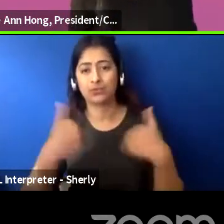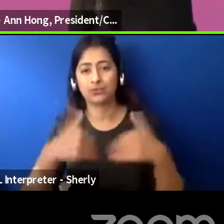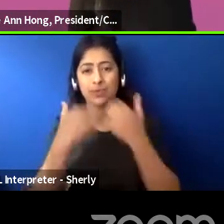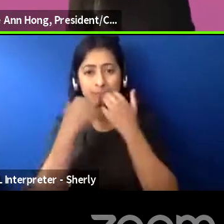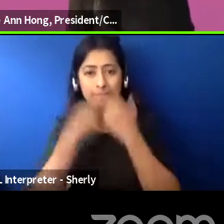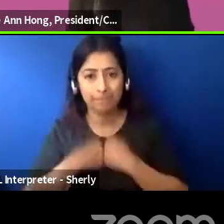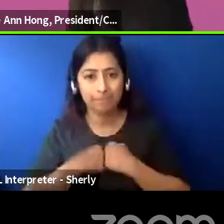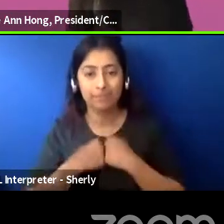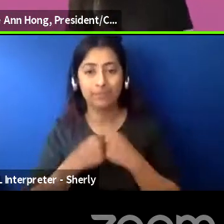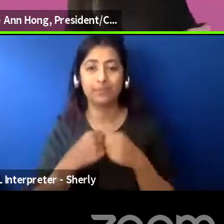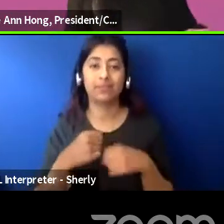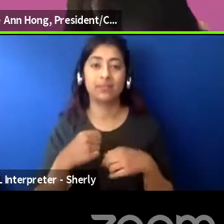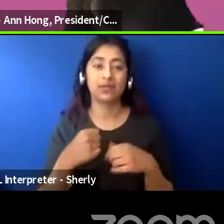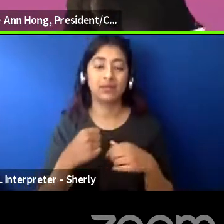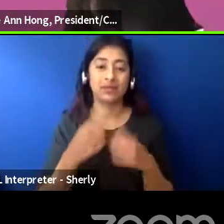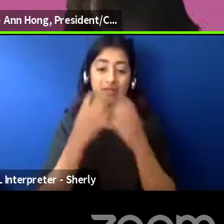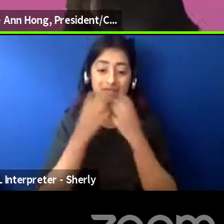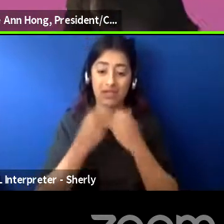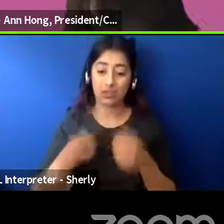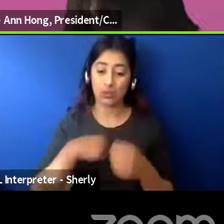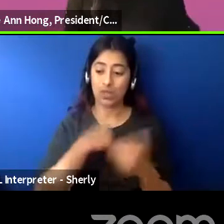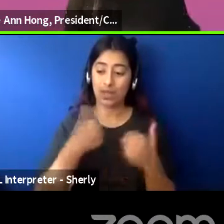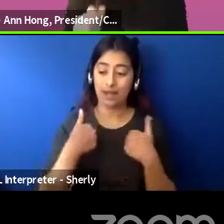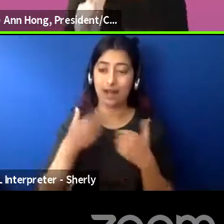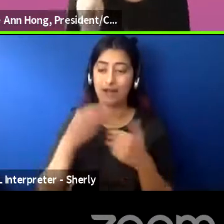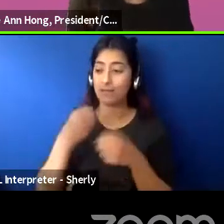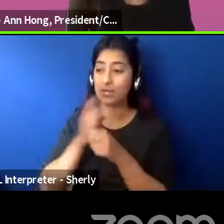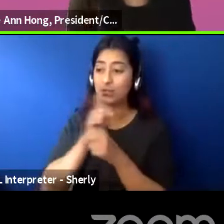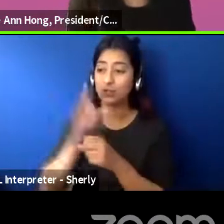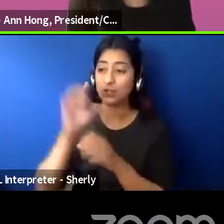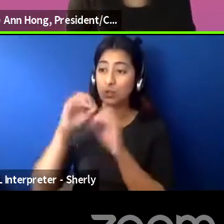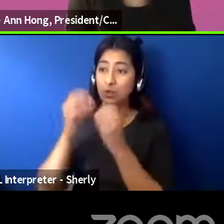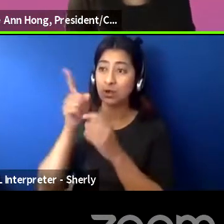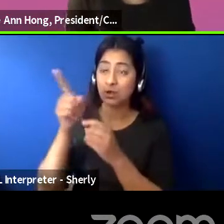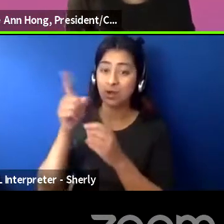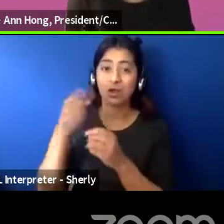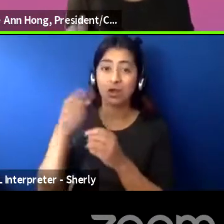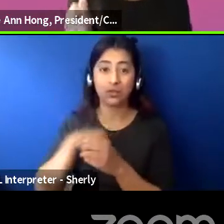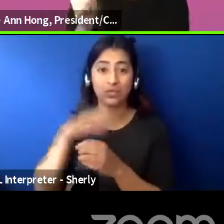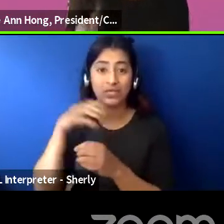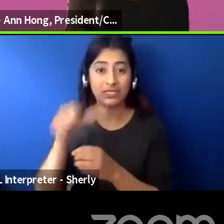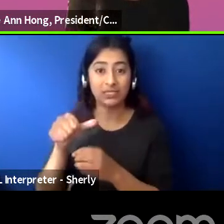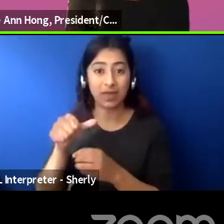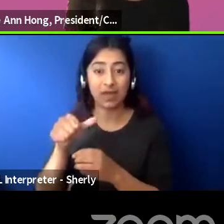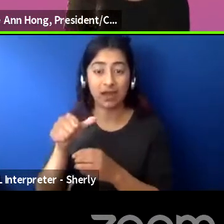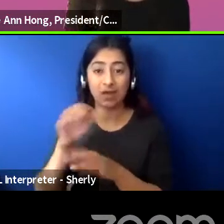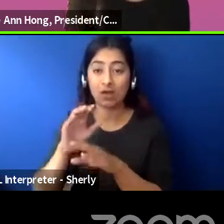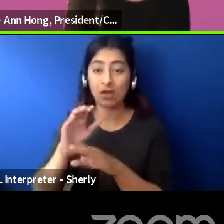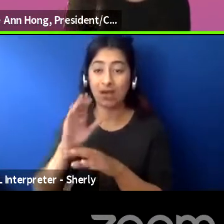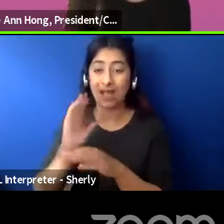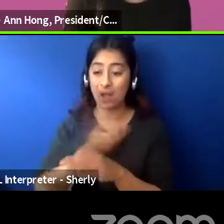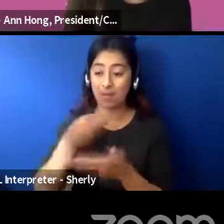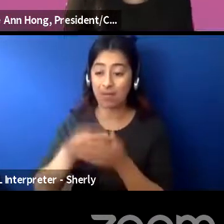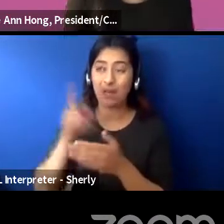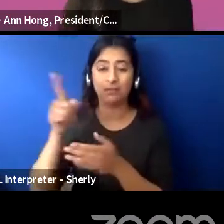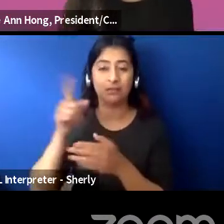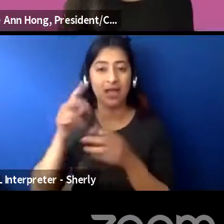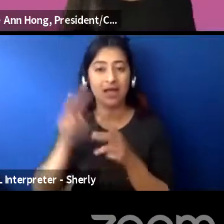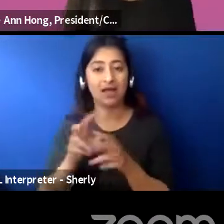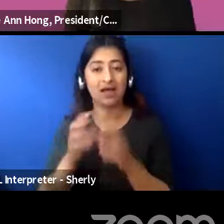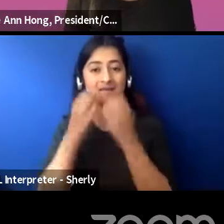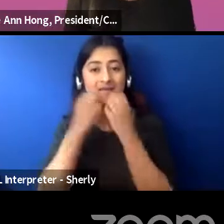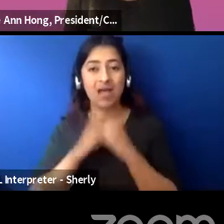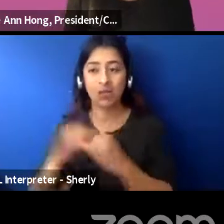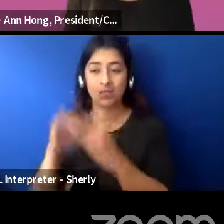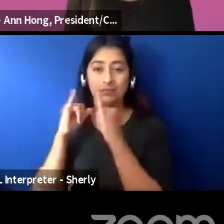we hold, and making sure that the organizations that we're spending money on, that our values align. Value me, and